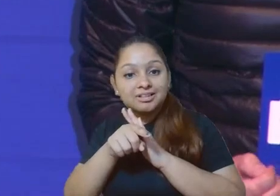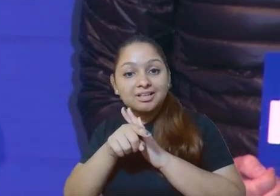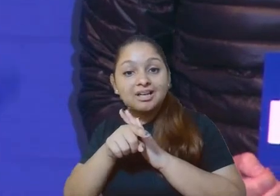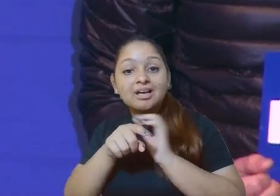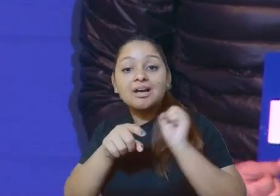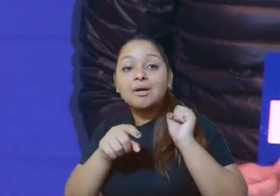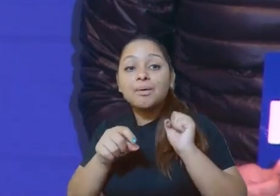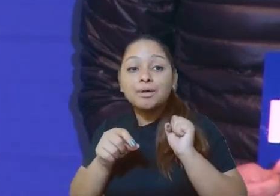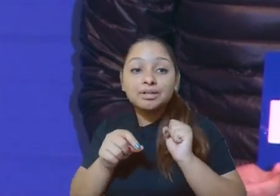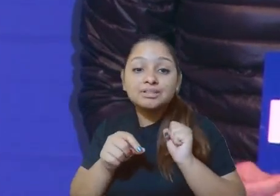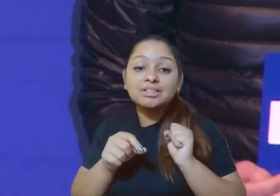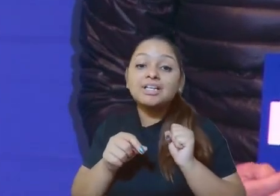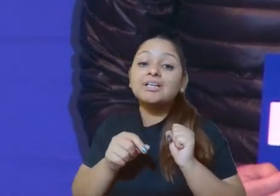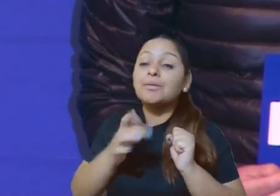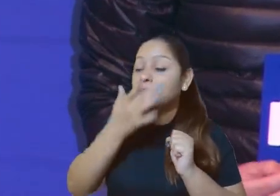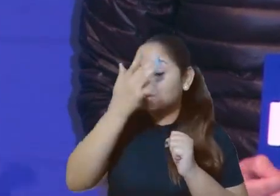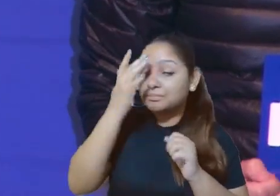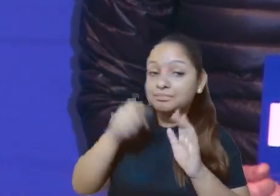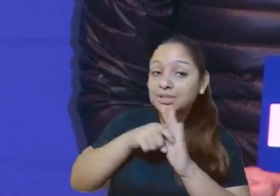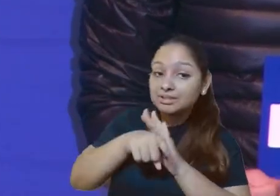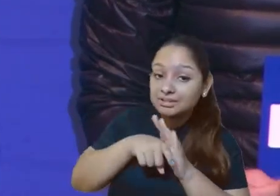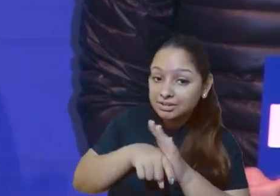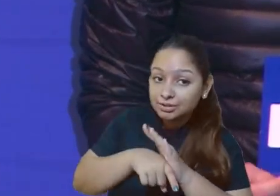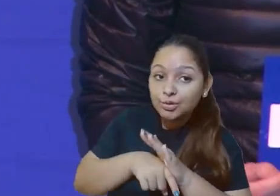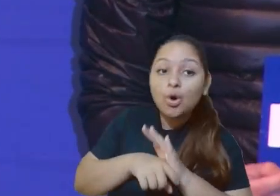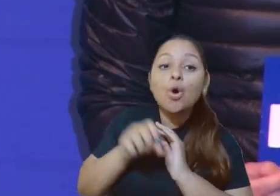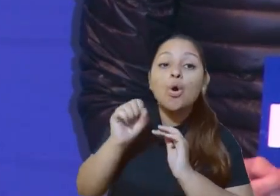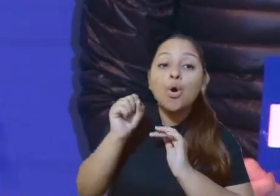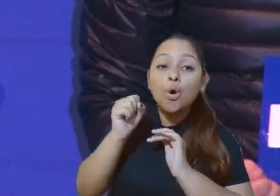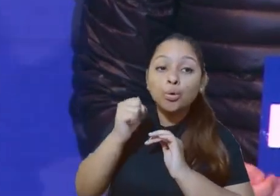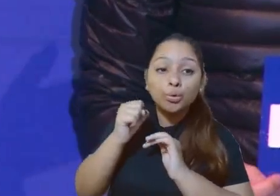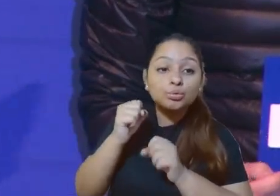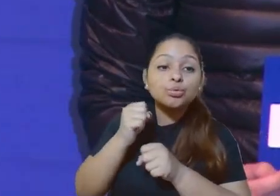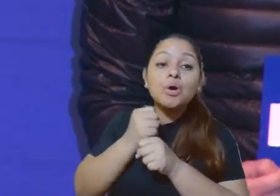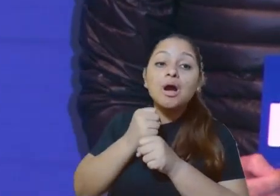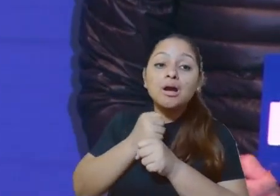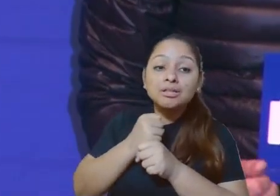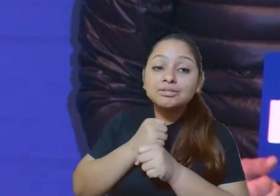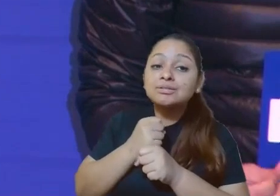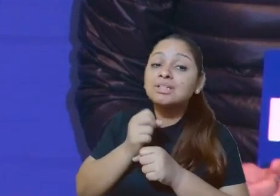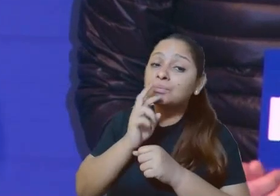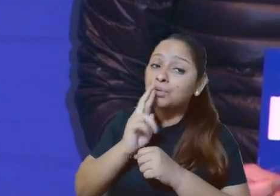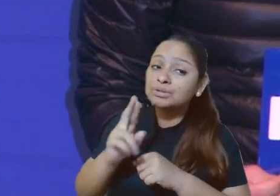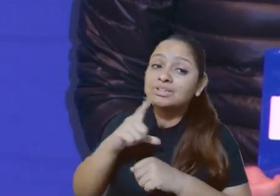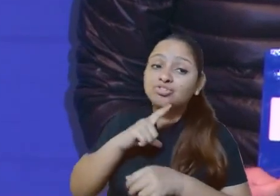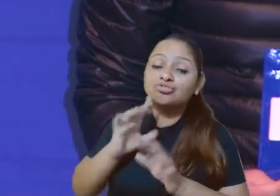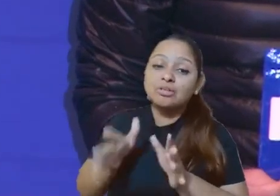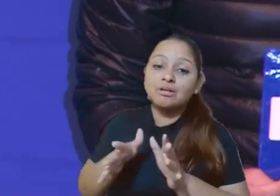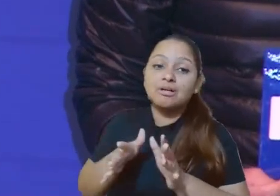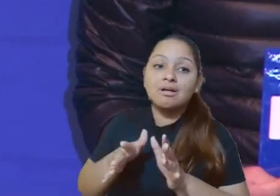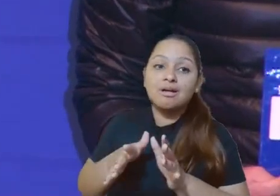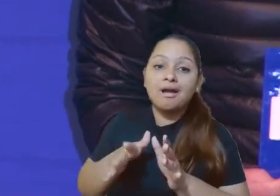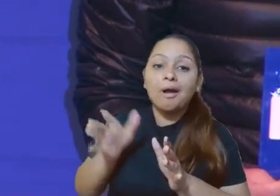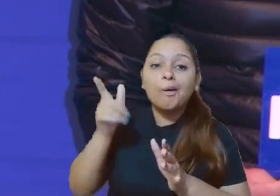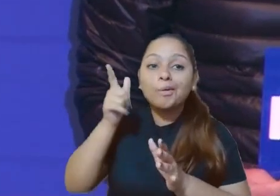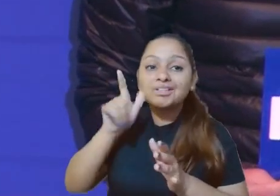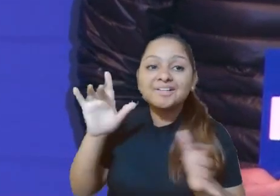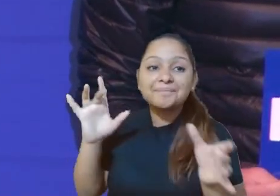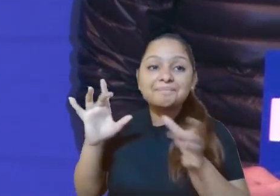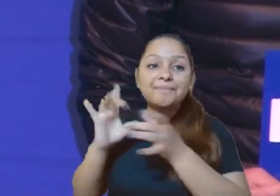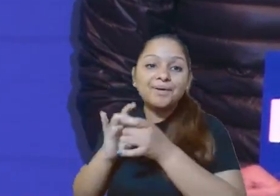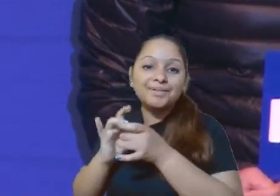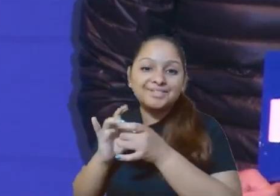answer for 8 years and couldn't have capital to start its business. So it's amazing. They can